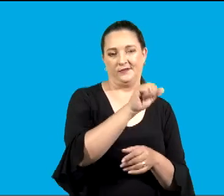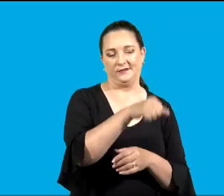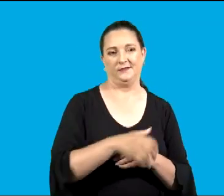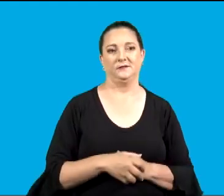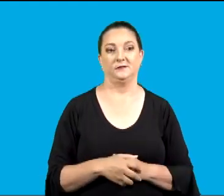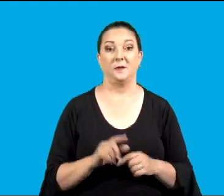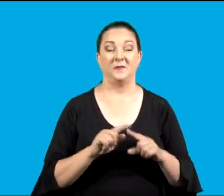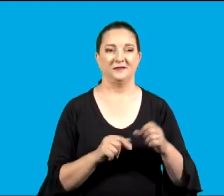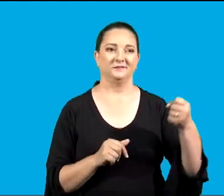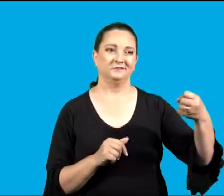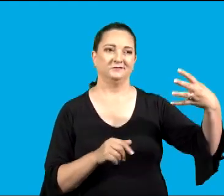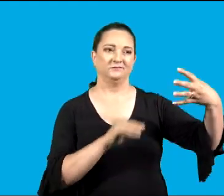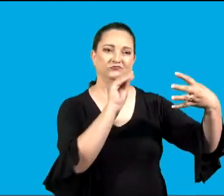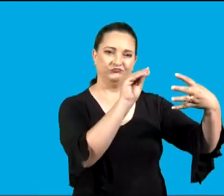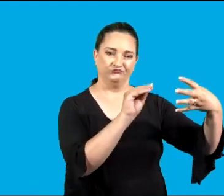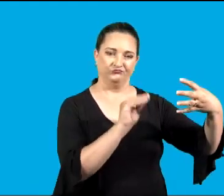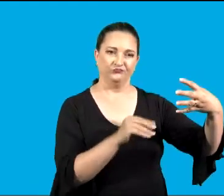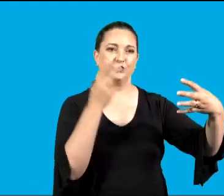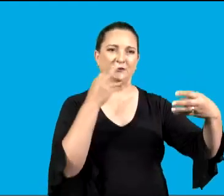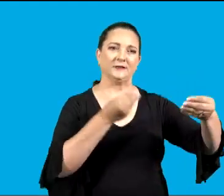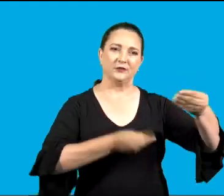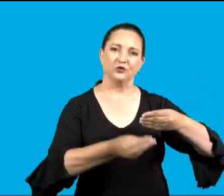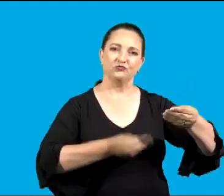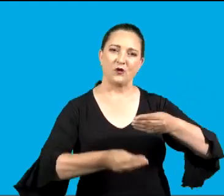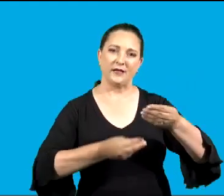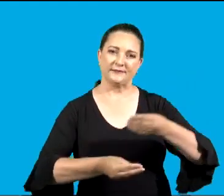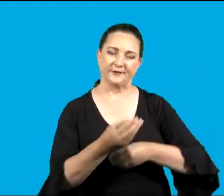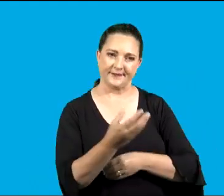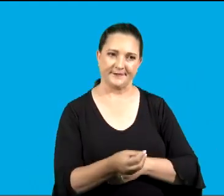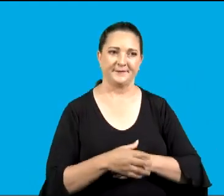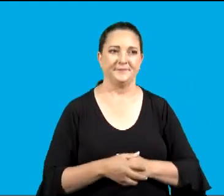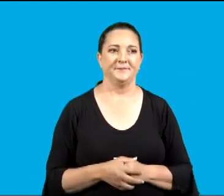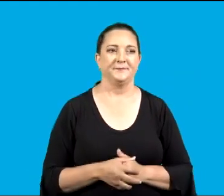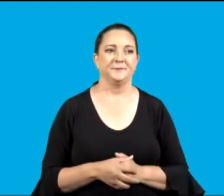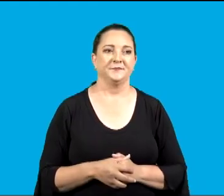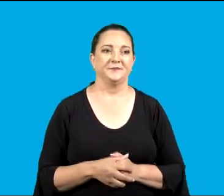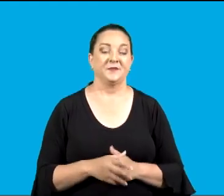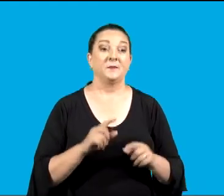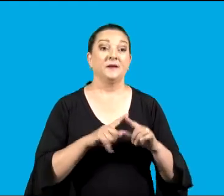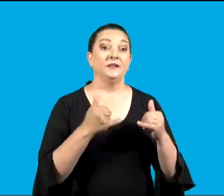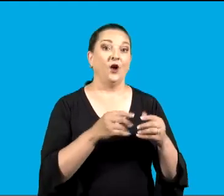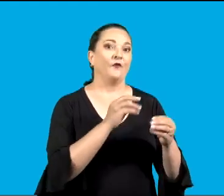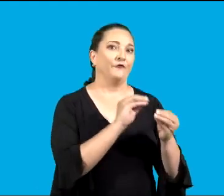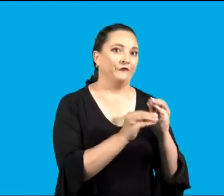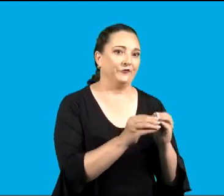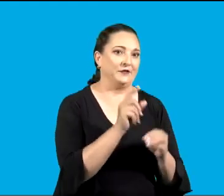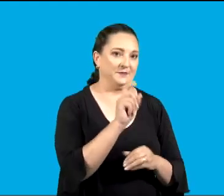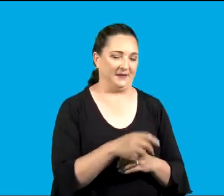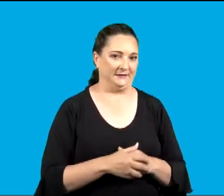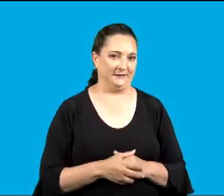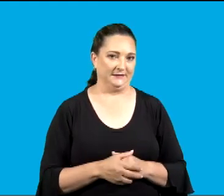And with us here, we have some transactions and we have to do the